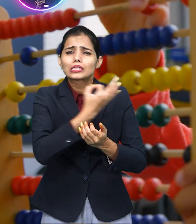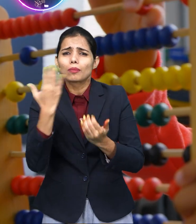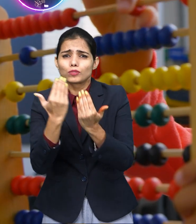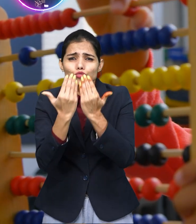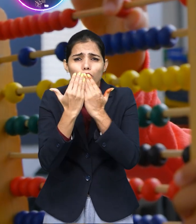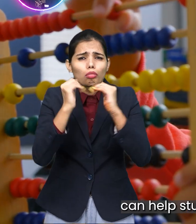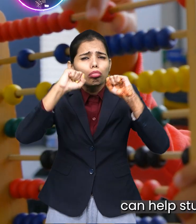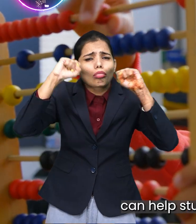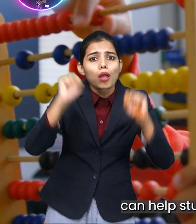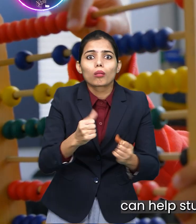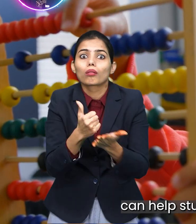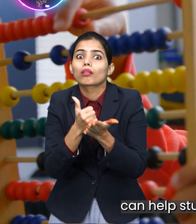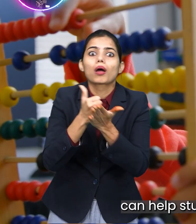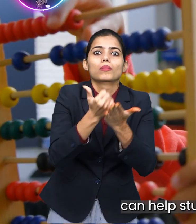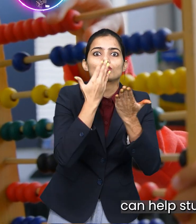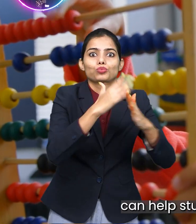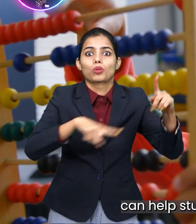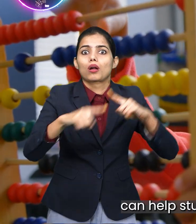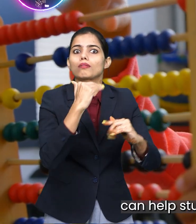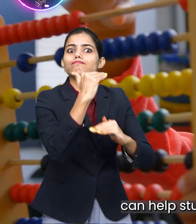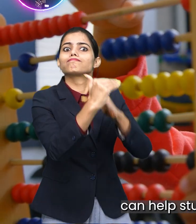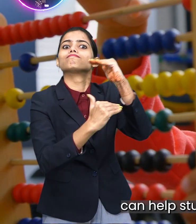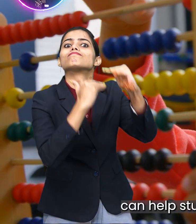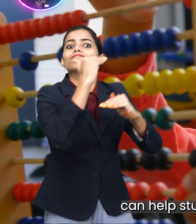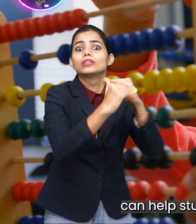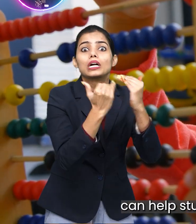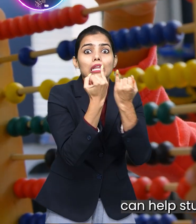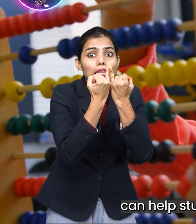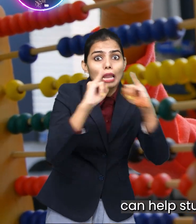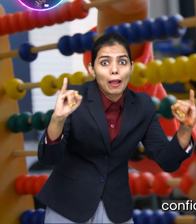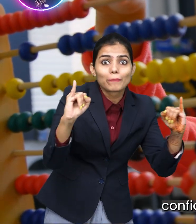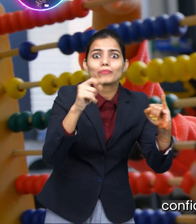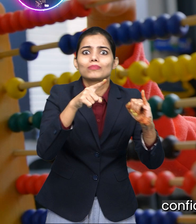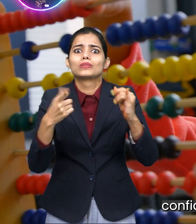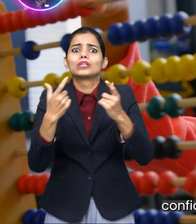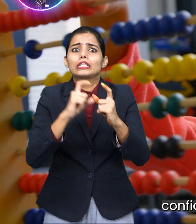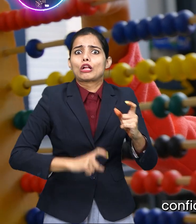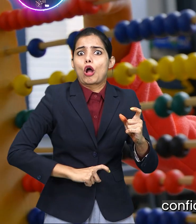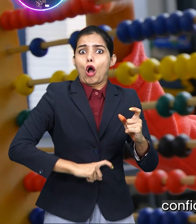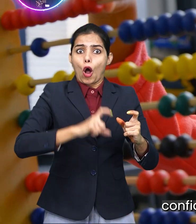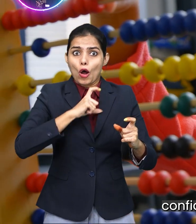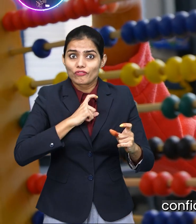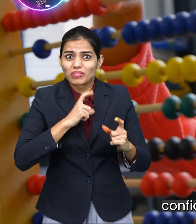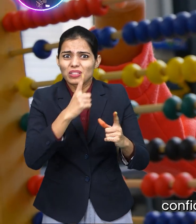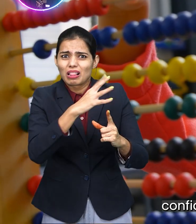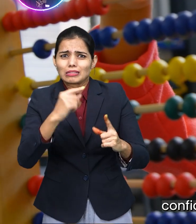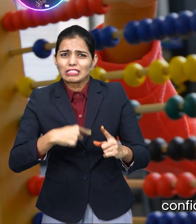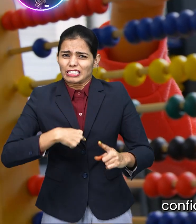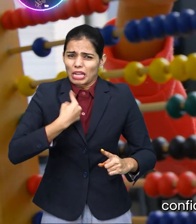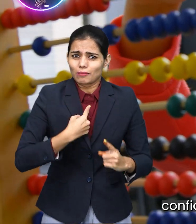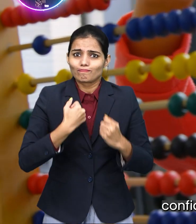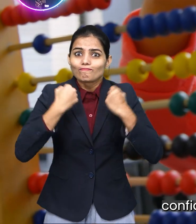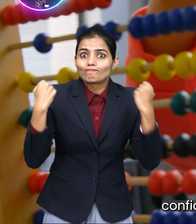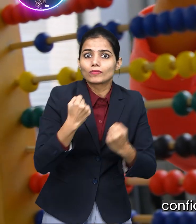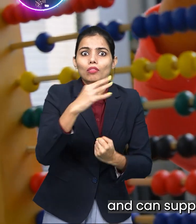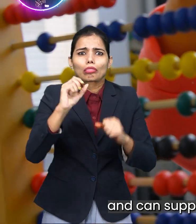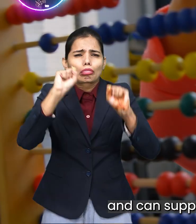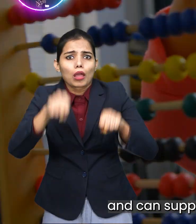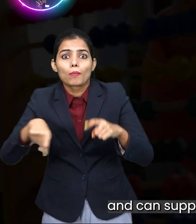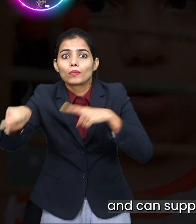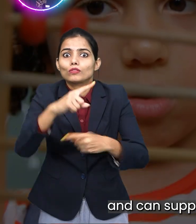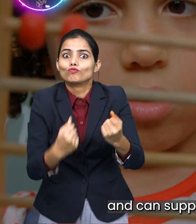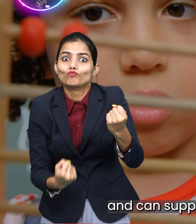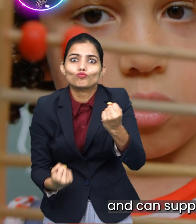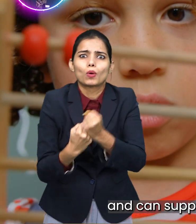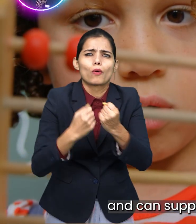Special schools can help students develop independence, confidence, and self esteem and